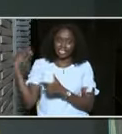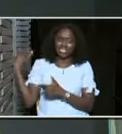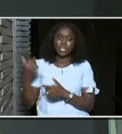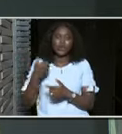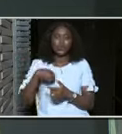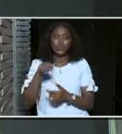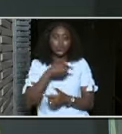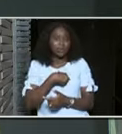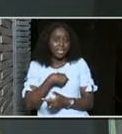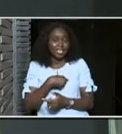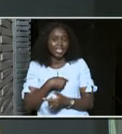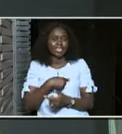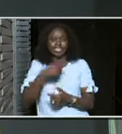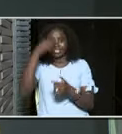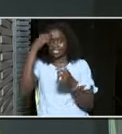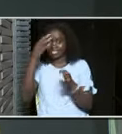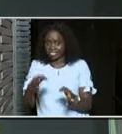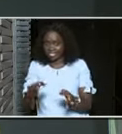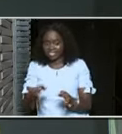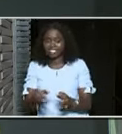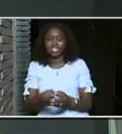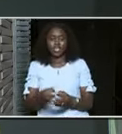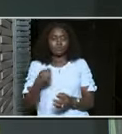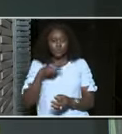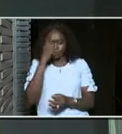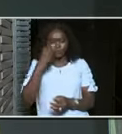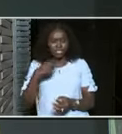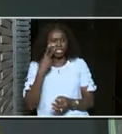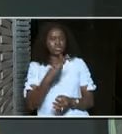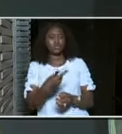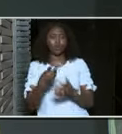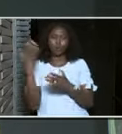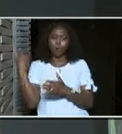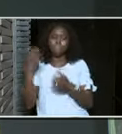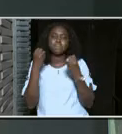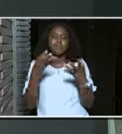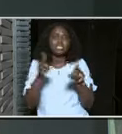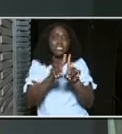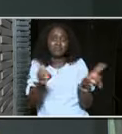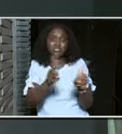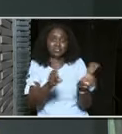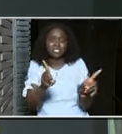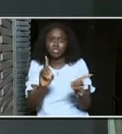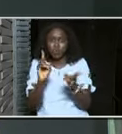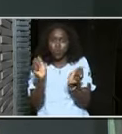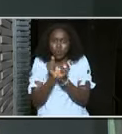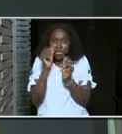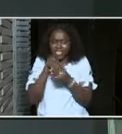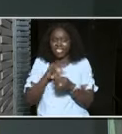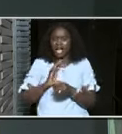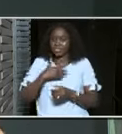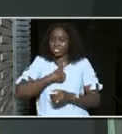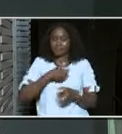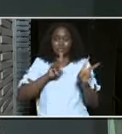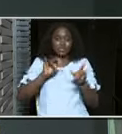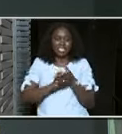mean, we saw so many differences within ourselves. People who were at the